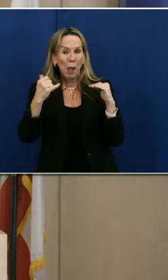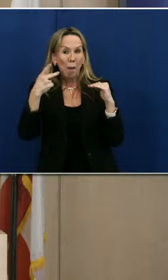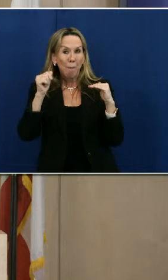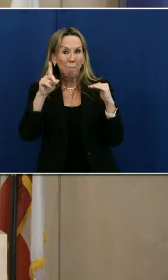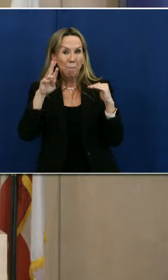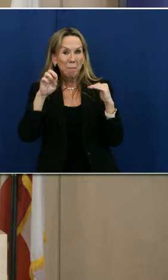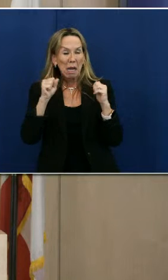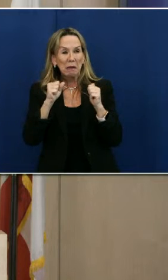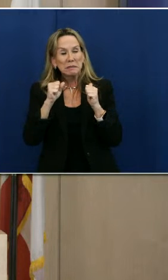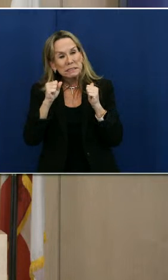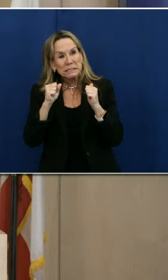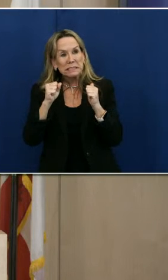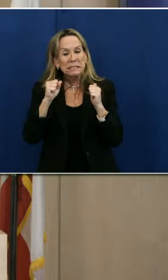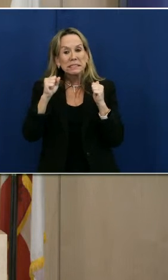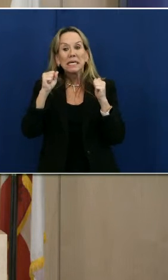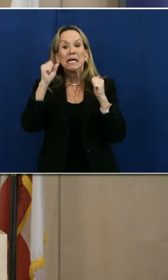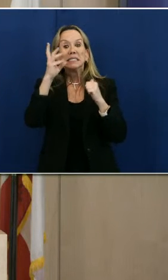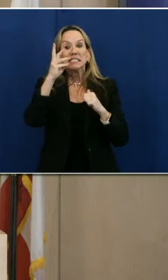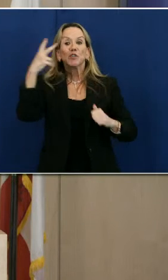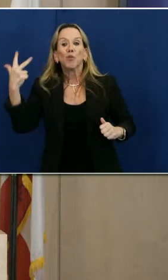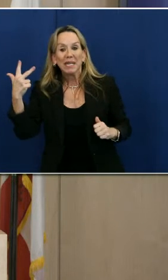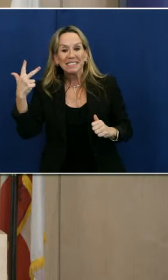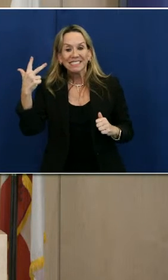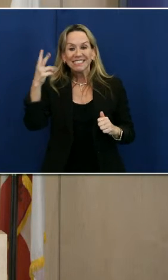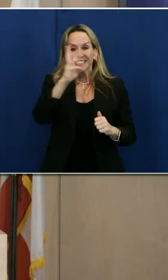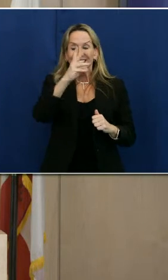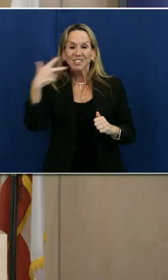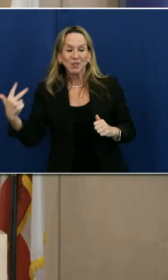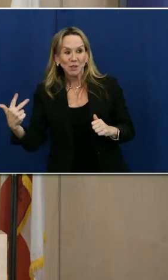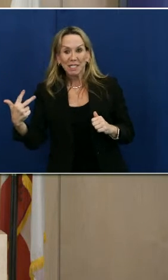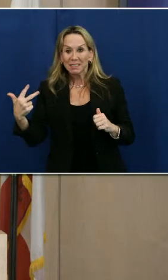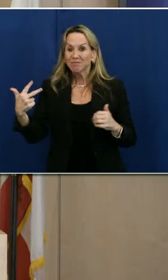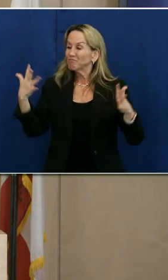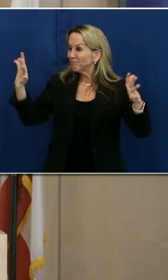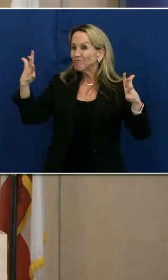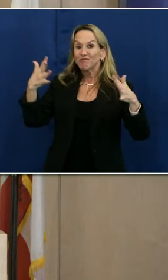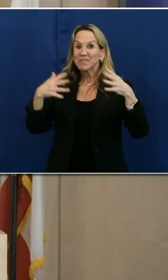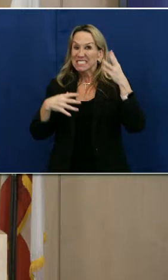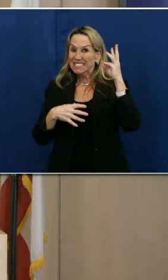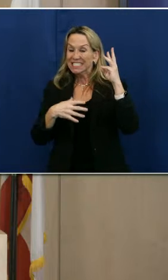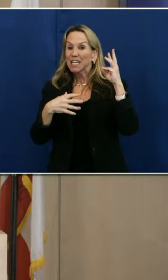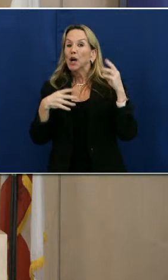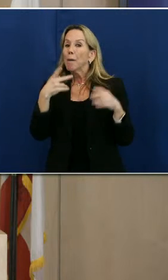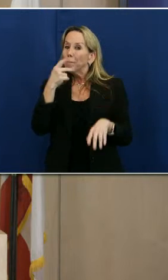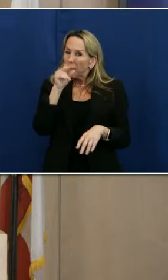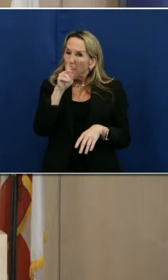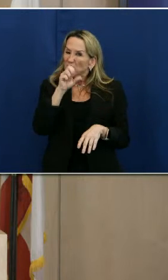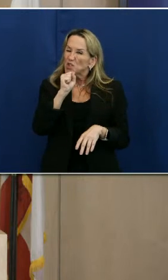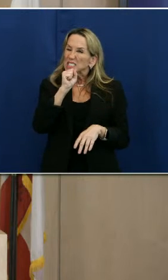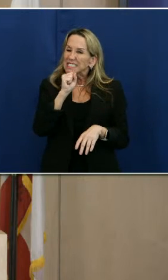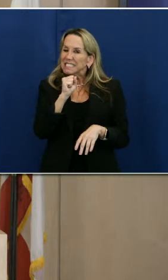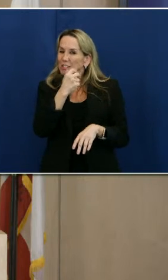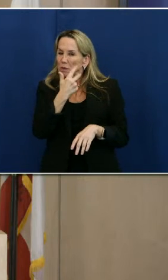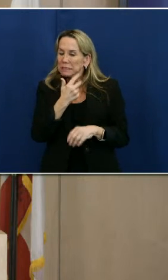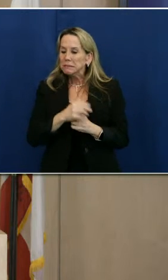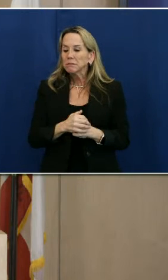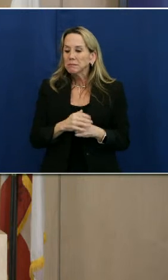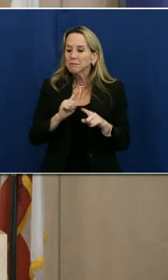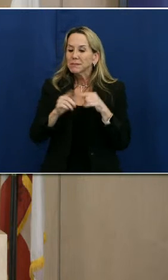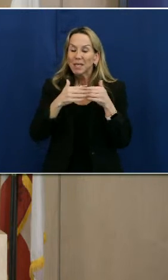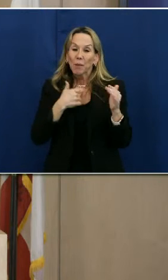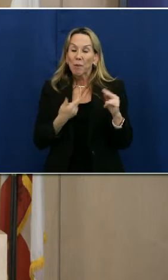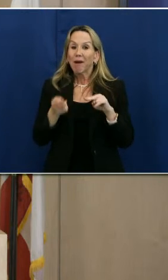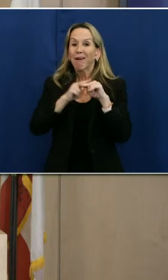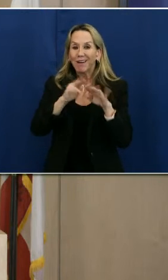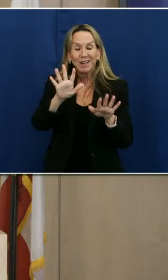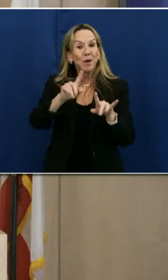behind 6-2. 6-3. Well, hey, we're doing better already. So with that, I just wanted to say that in